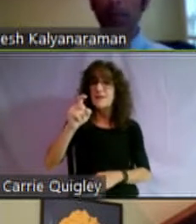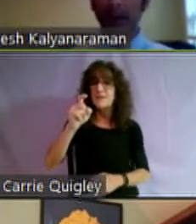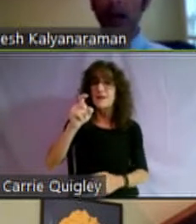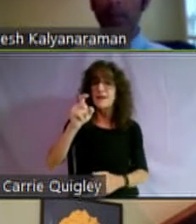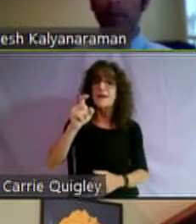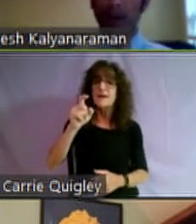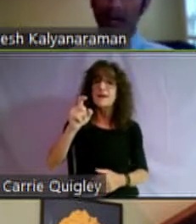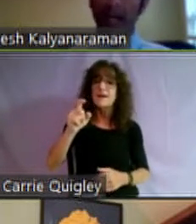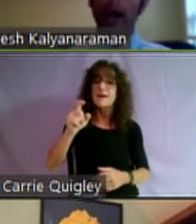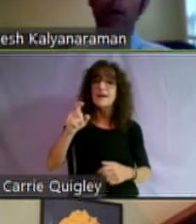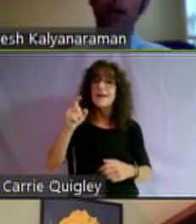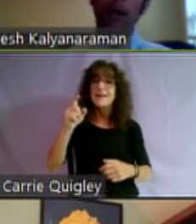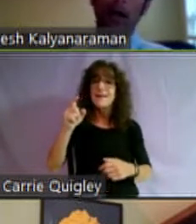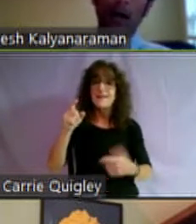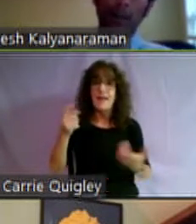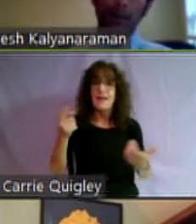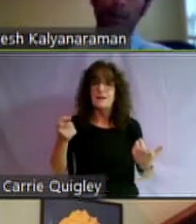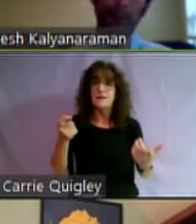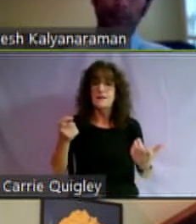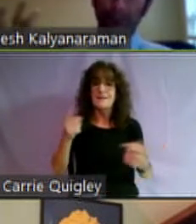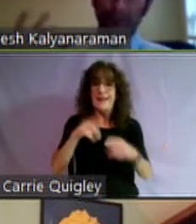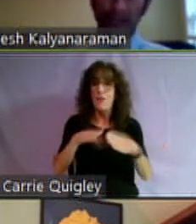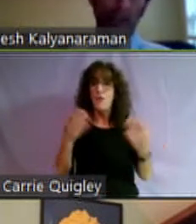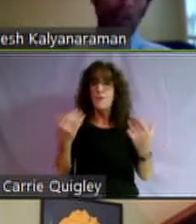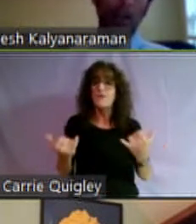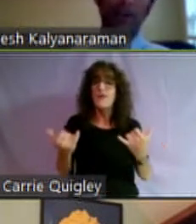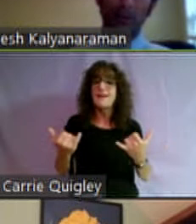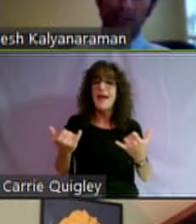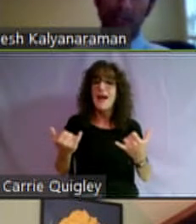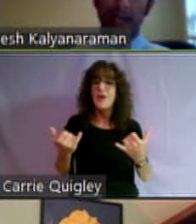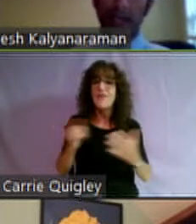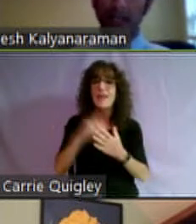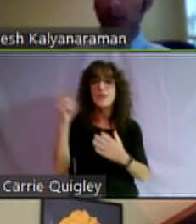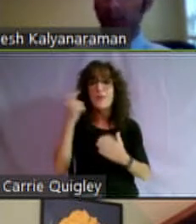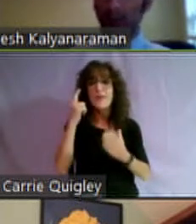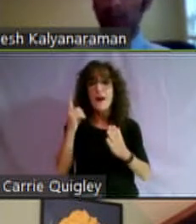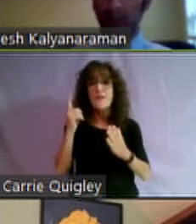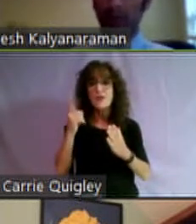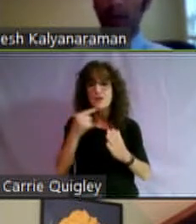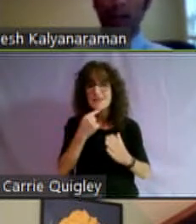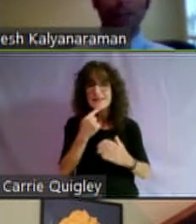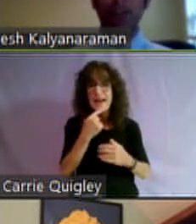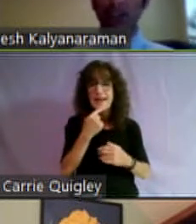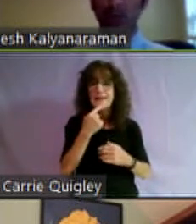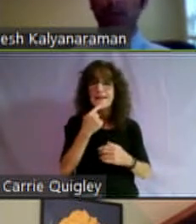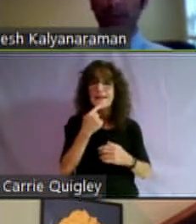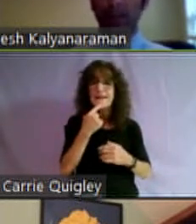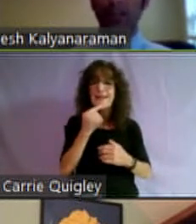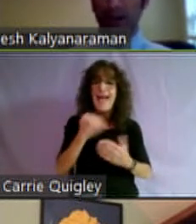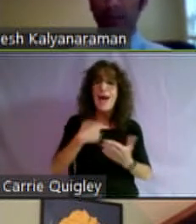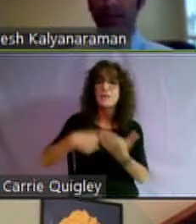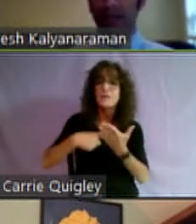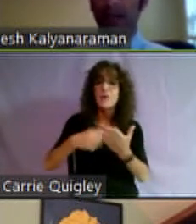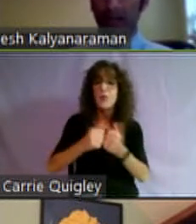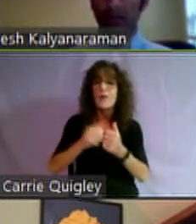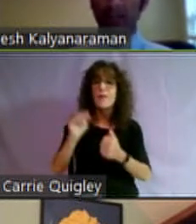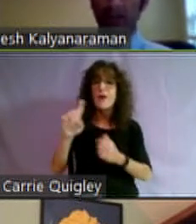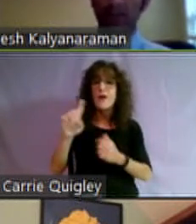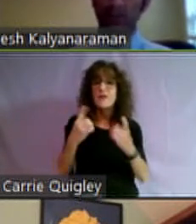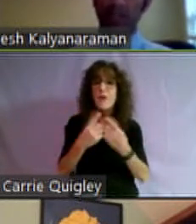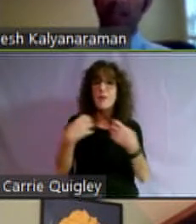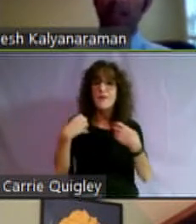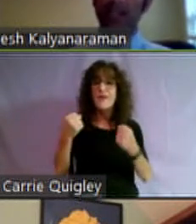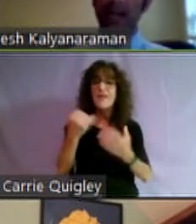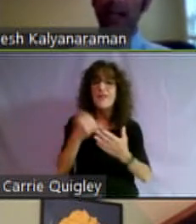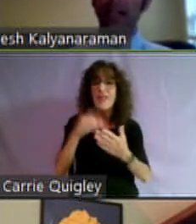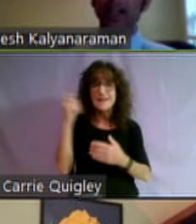can open up right now. That's what the governor was saying. That's what in our conversations with the Maryland Department of Health, that's what the